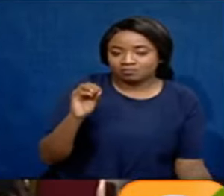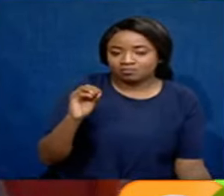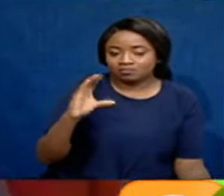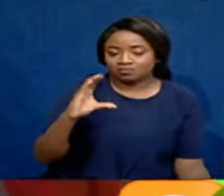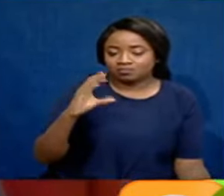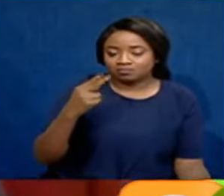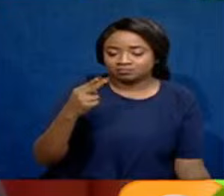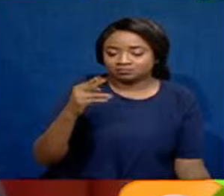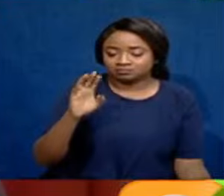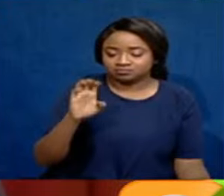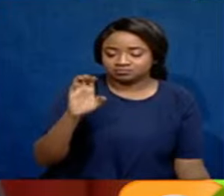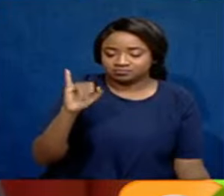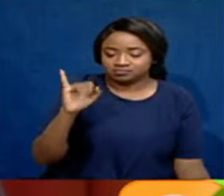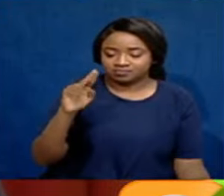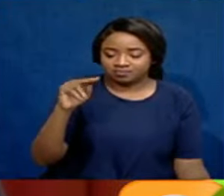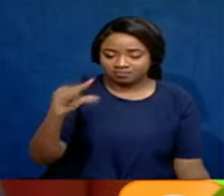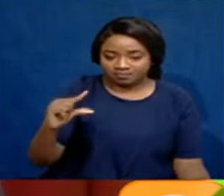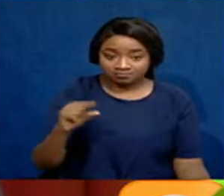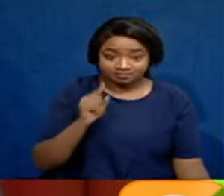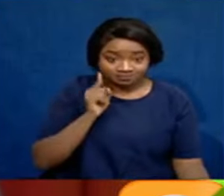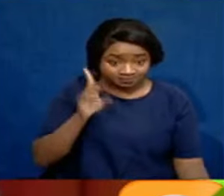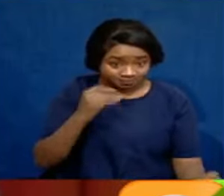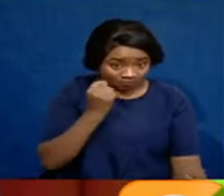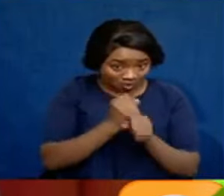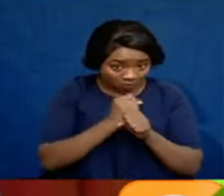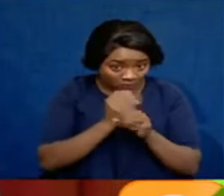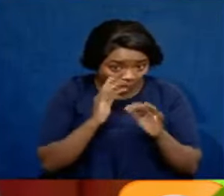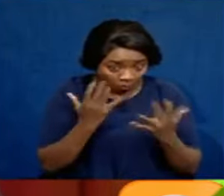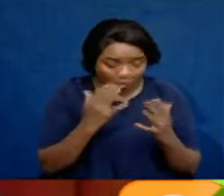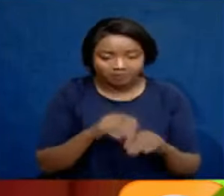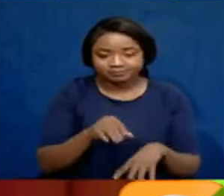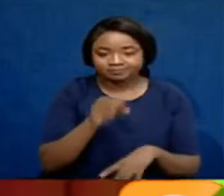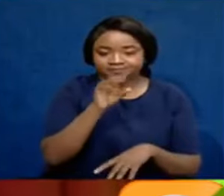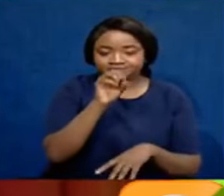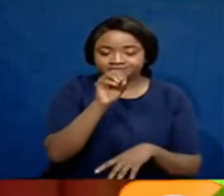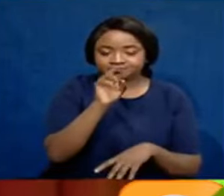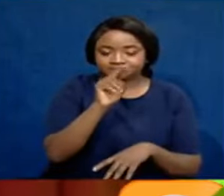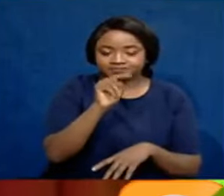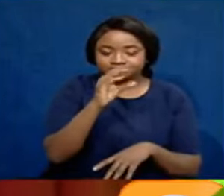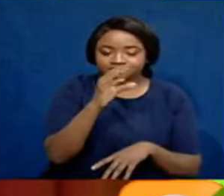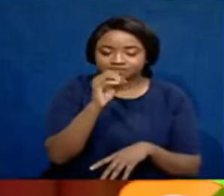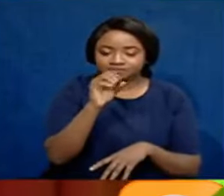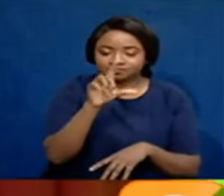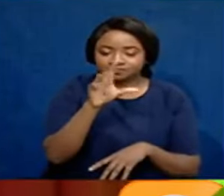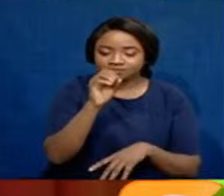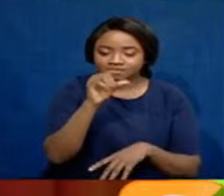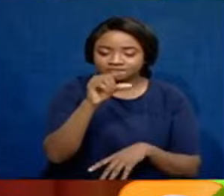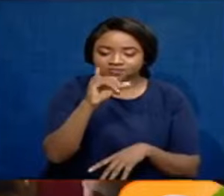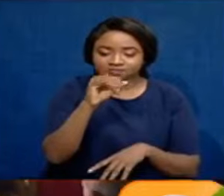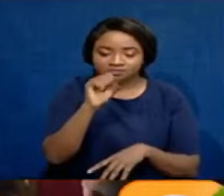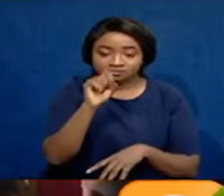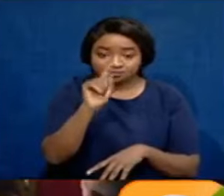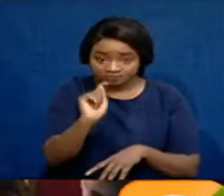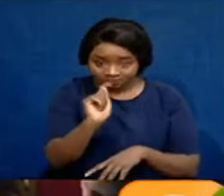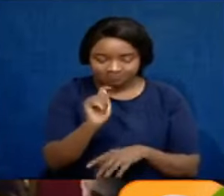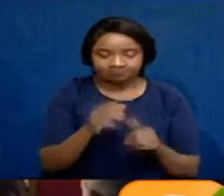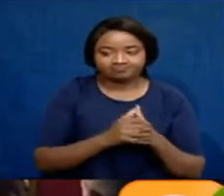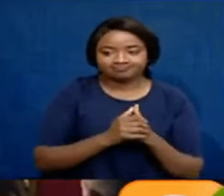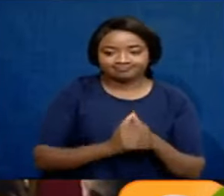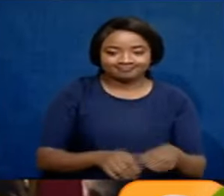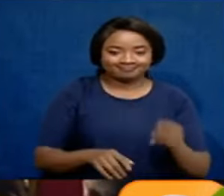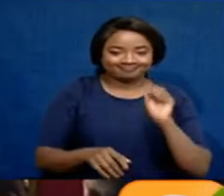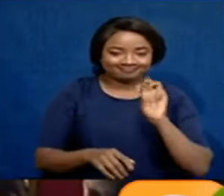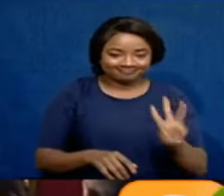clinical oncologist, University of Nairobi, Kenyatta National Hospital, represented very well tonight. And the lady on the